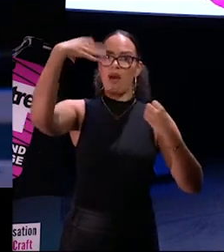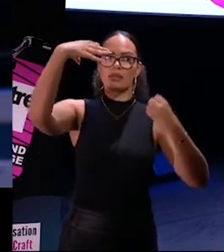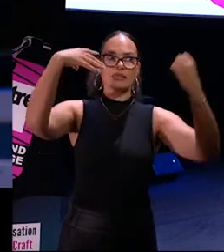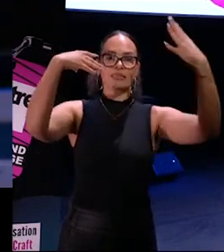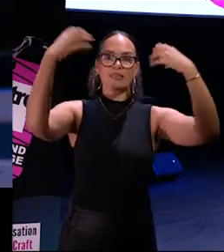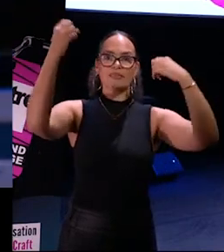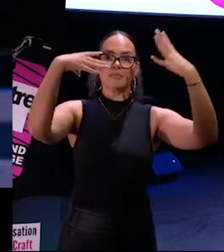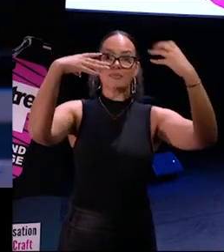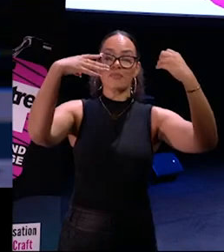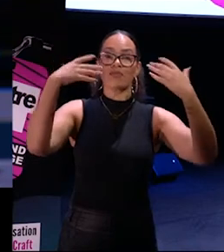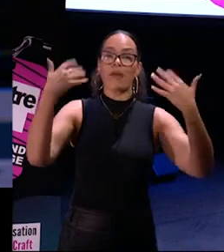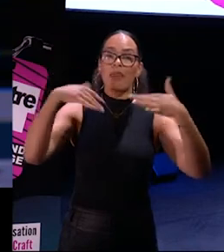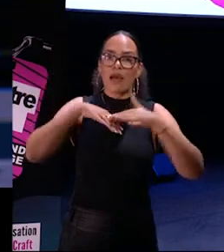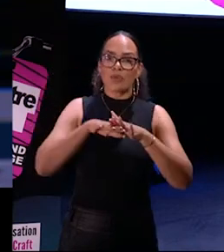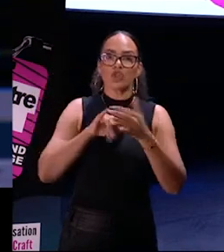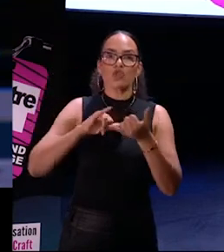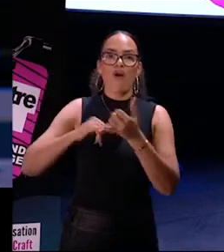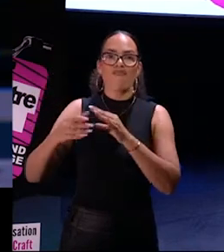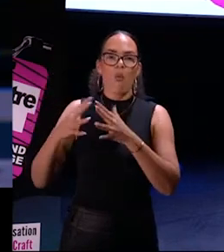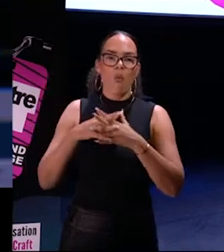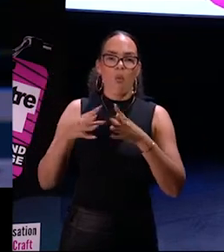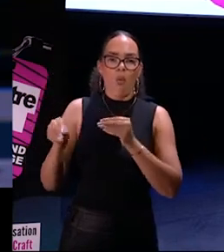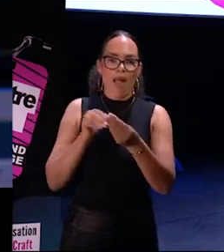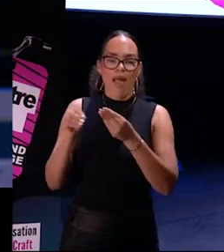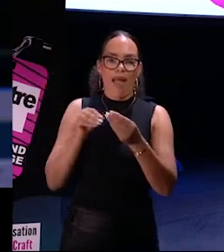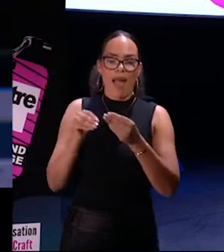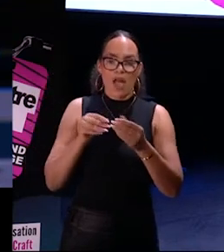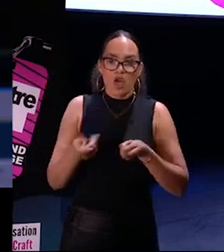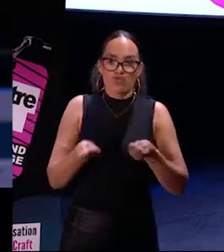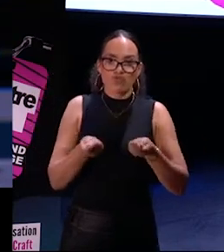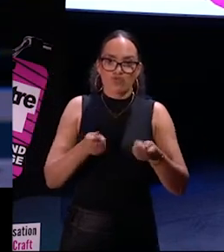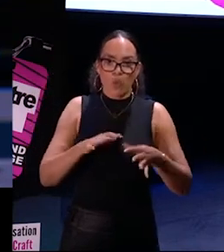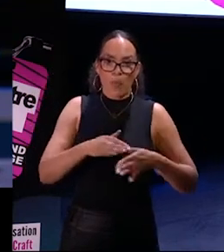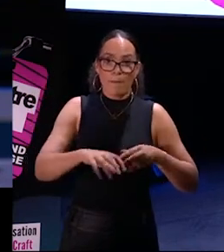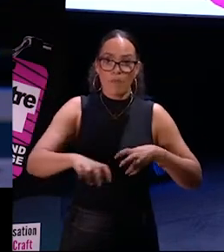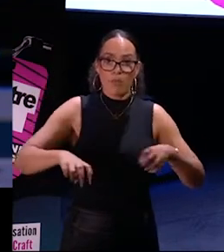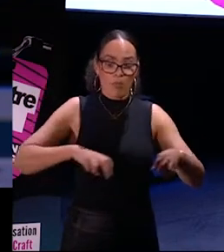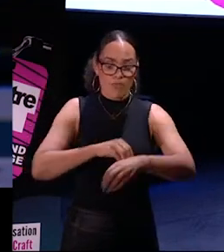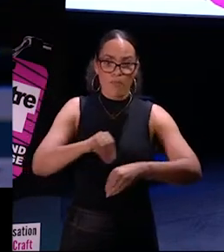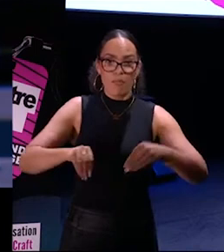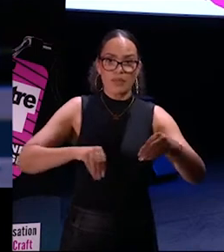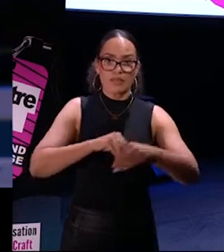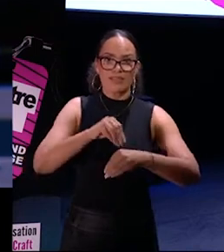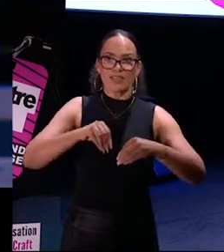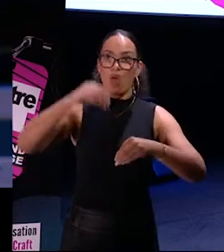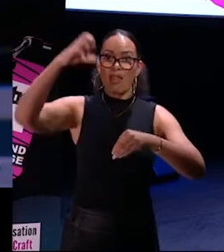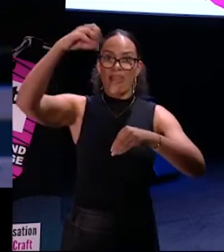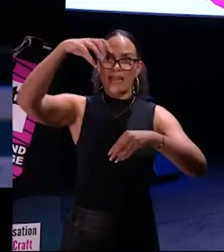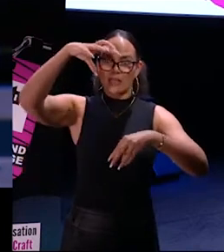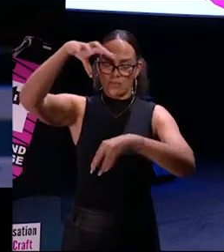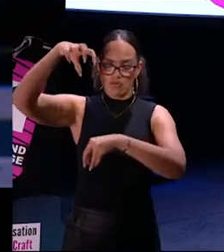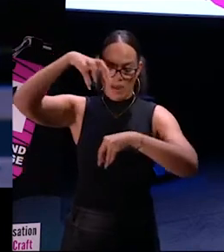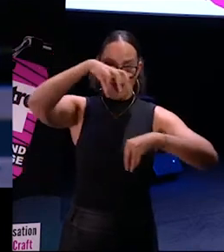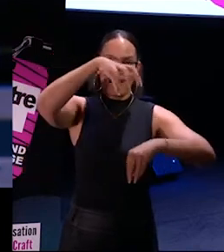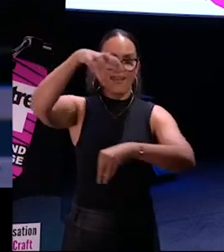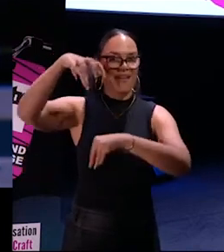was tied into the same software that was controlling the movement of the stage and the flies' movements as well. So we could have lighting tracking along with